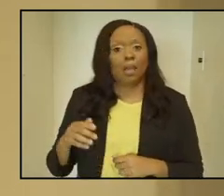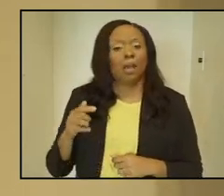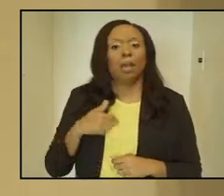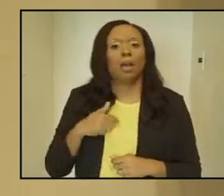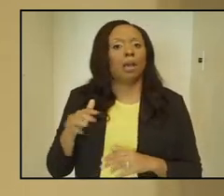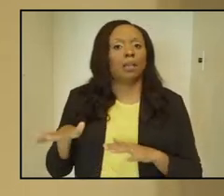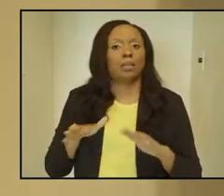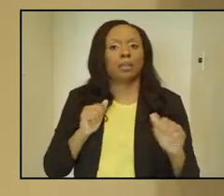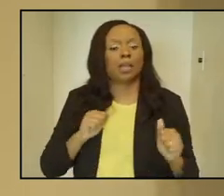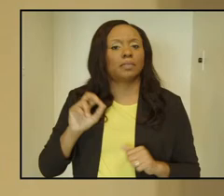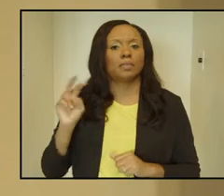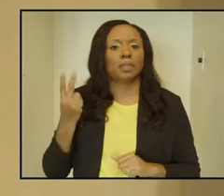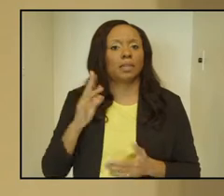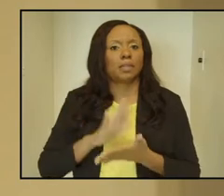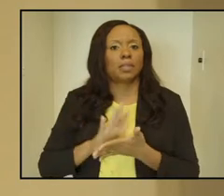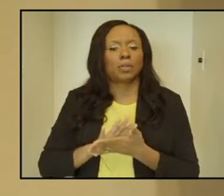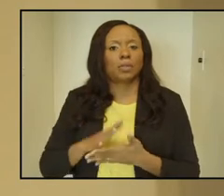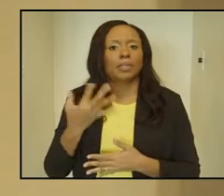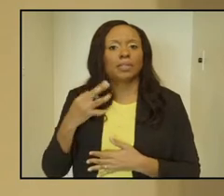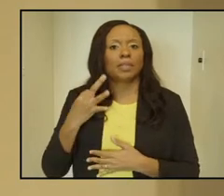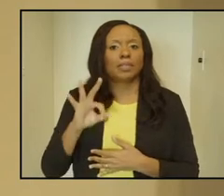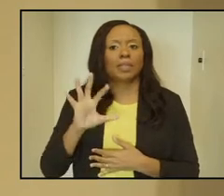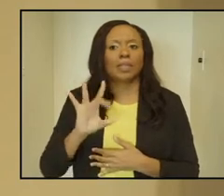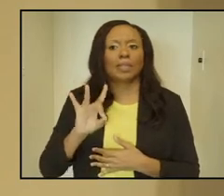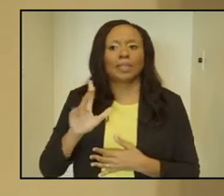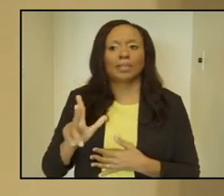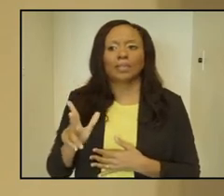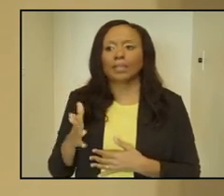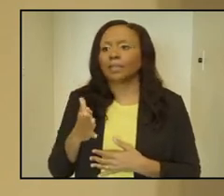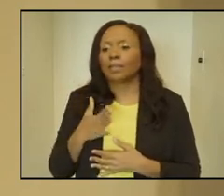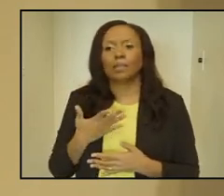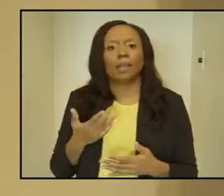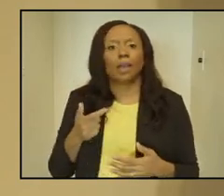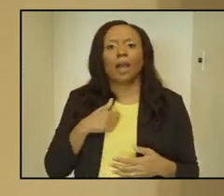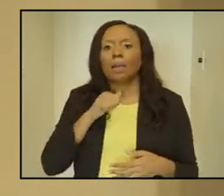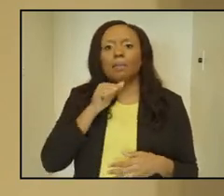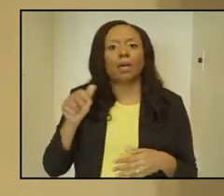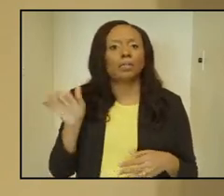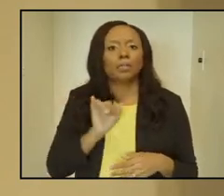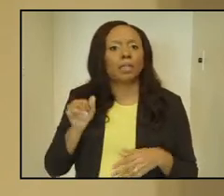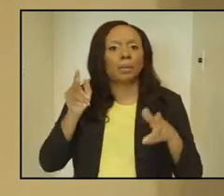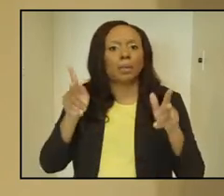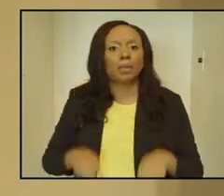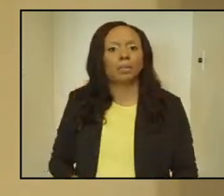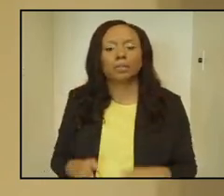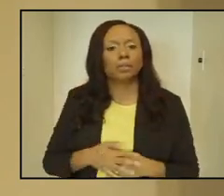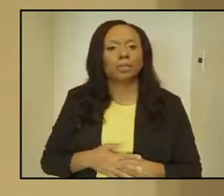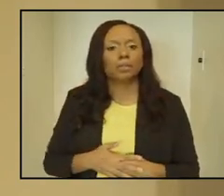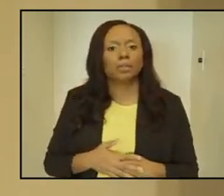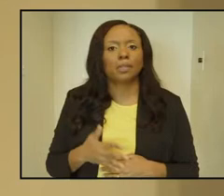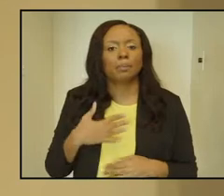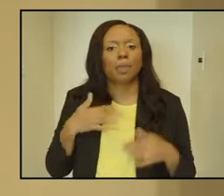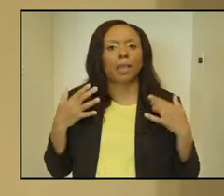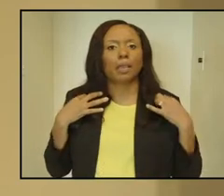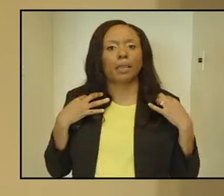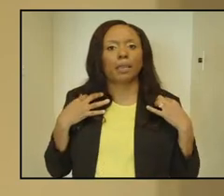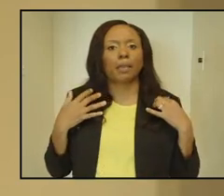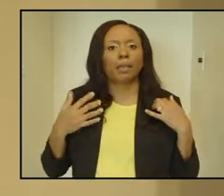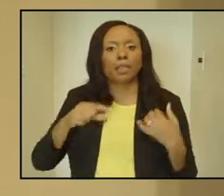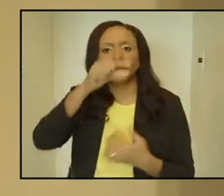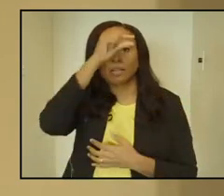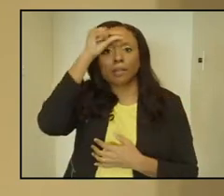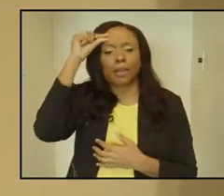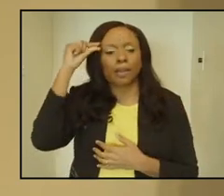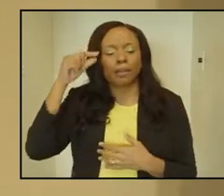in 83. And I have a lot of gray hair now. So that a significant amount of time